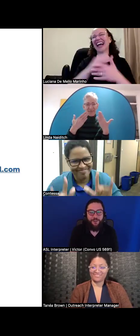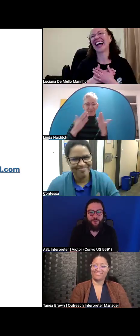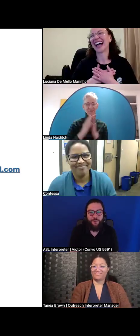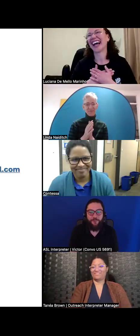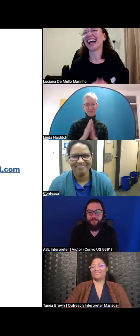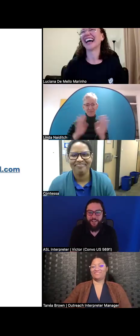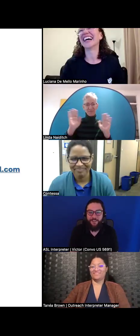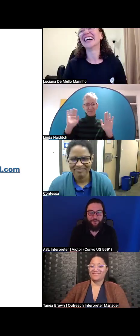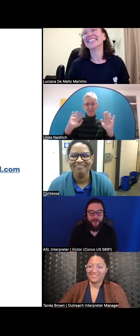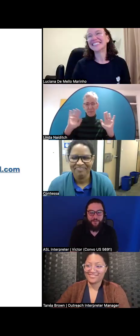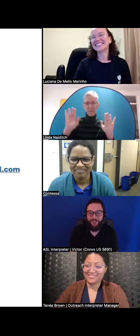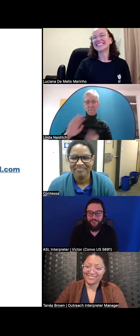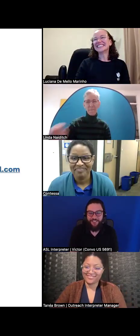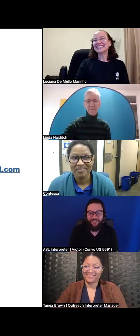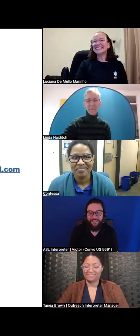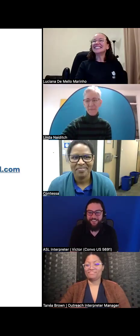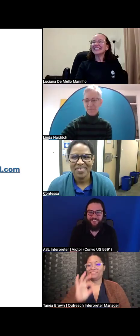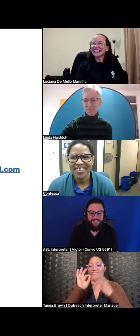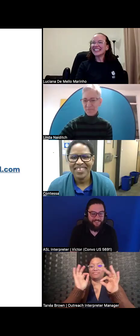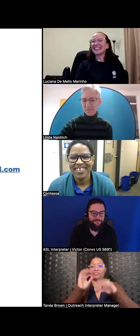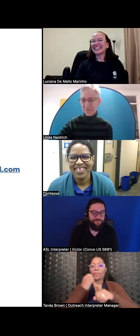Thank you. Thank you very much.